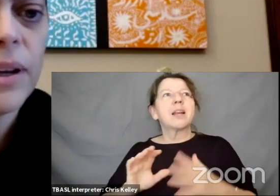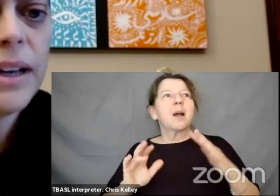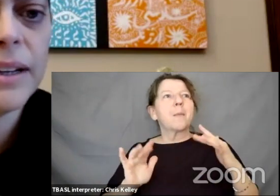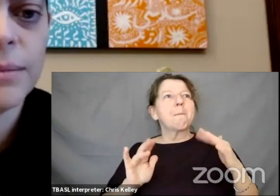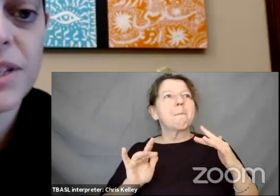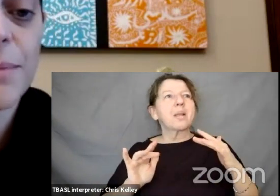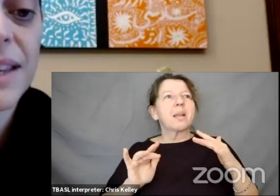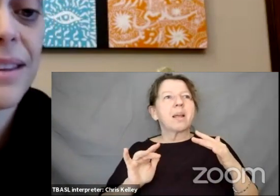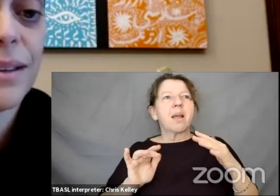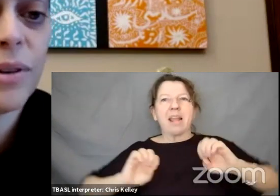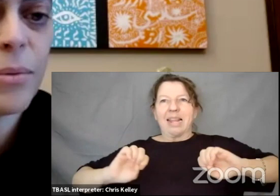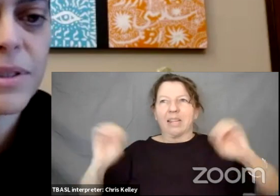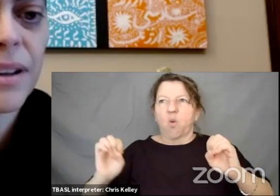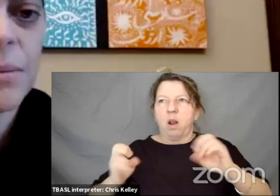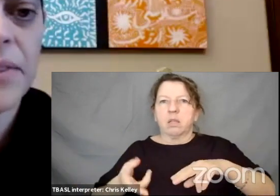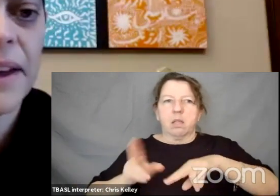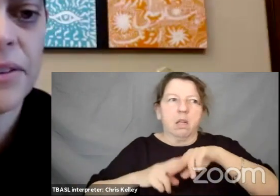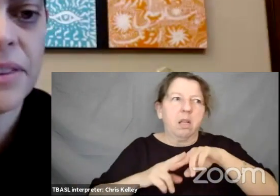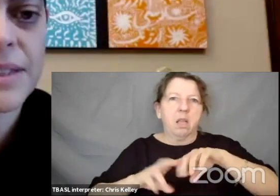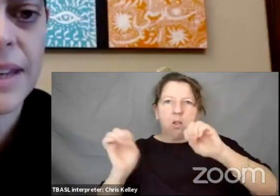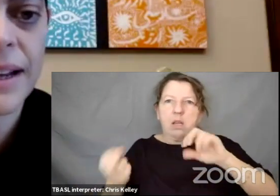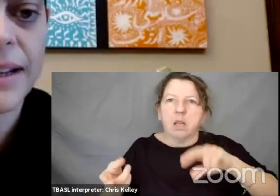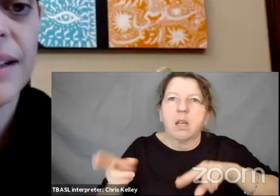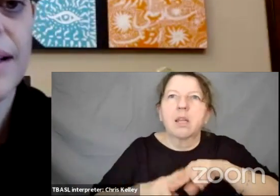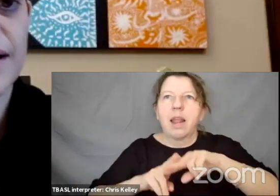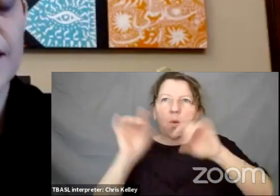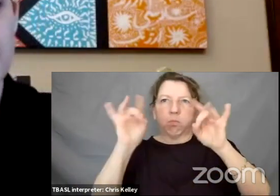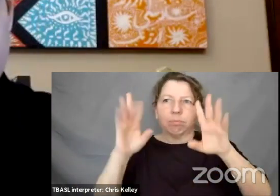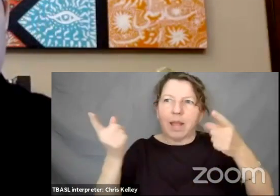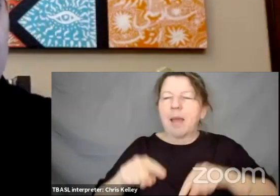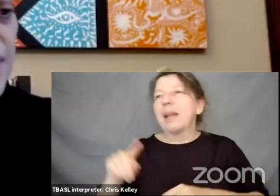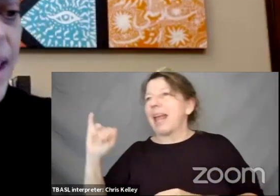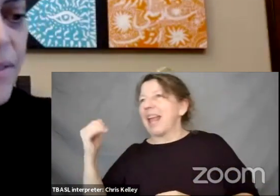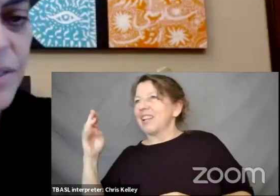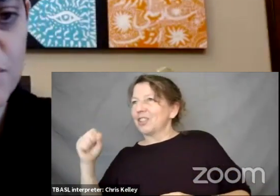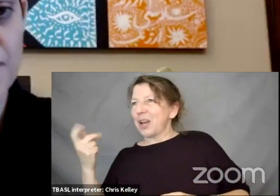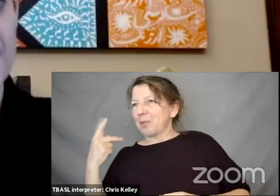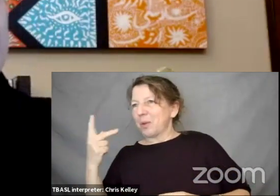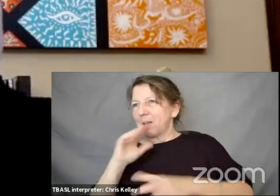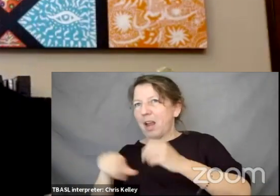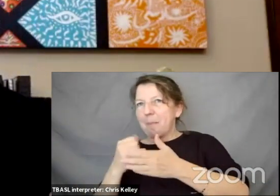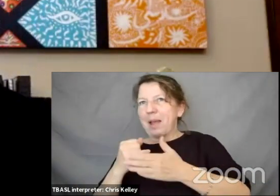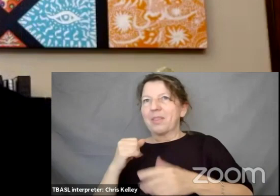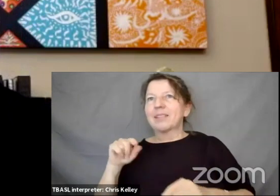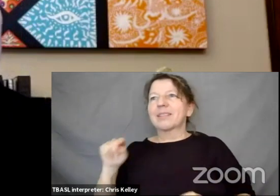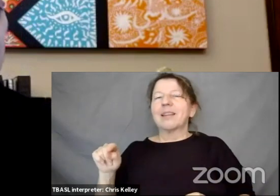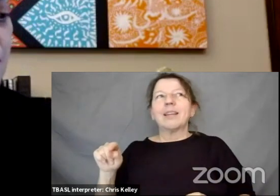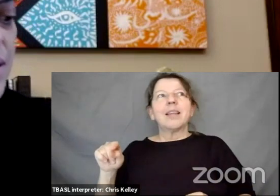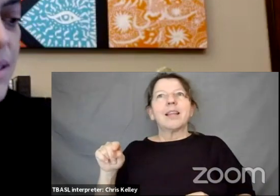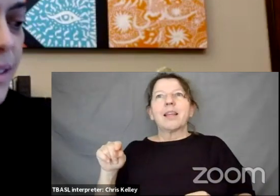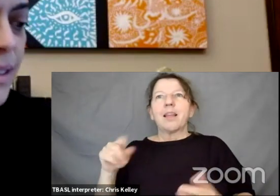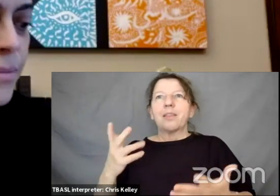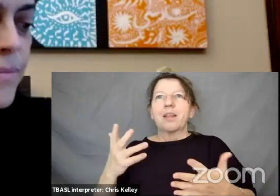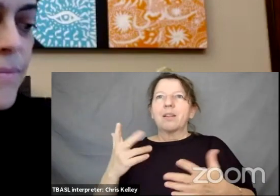now. James, I think you and I were talking about that on this day. There's the anniversary, and then